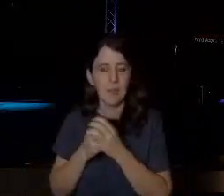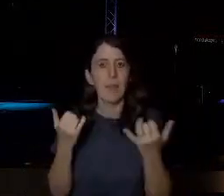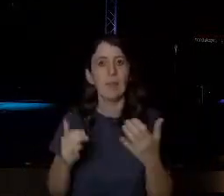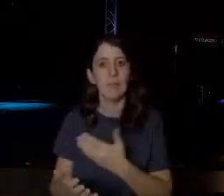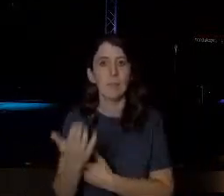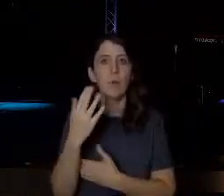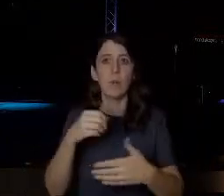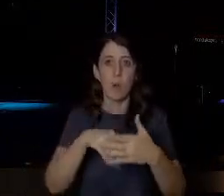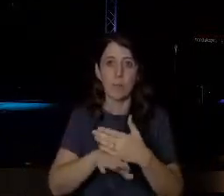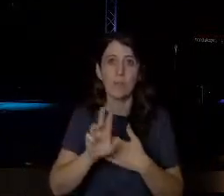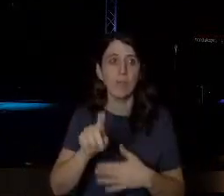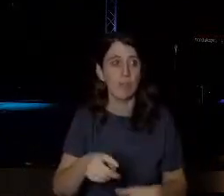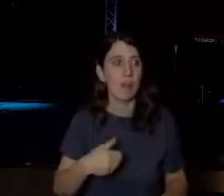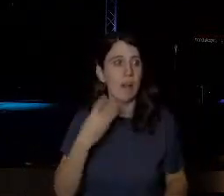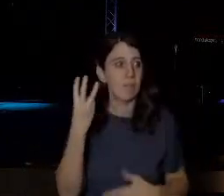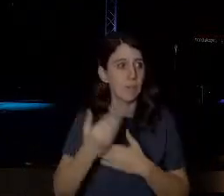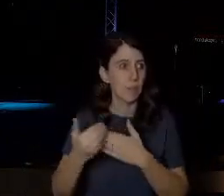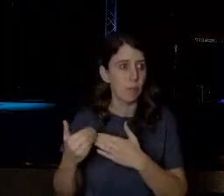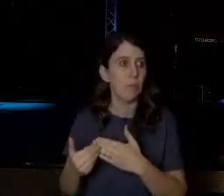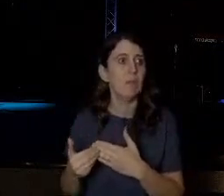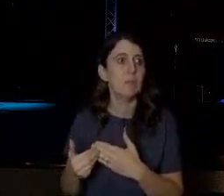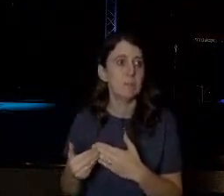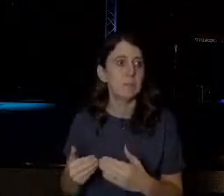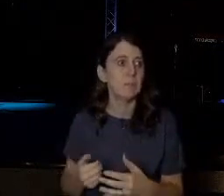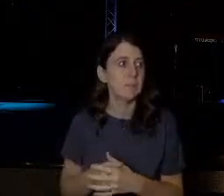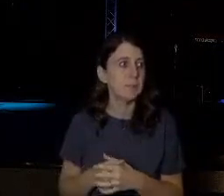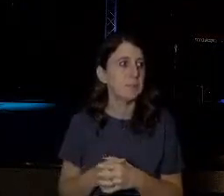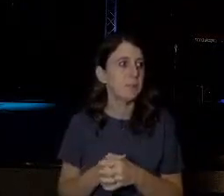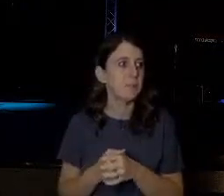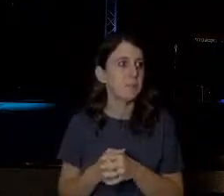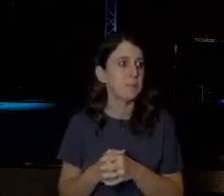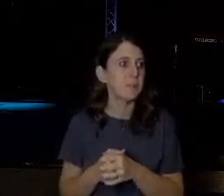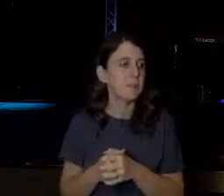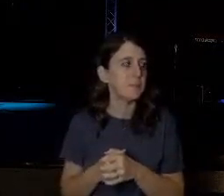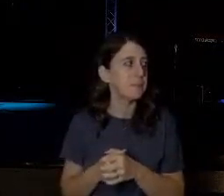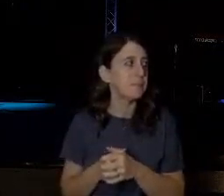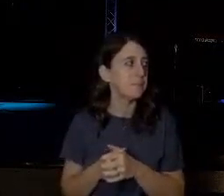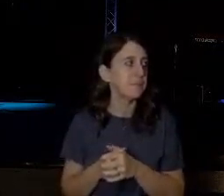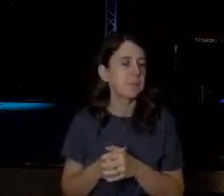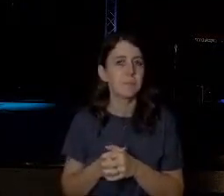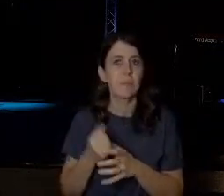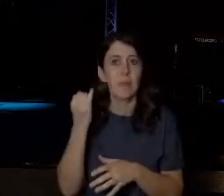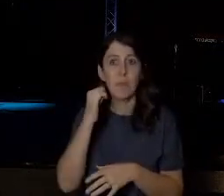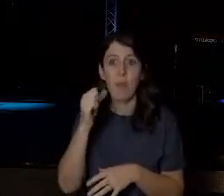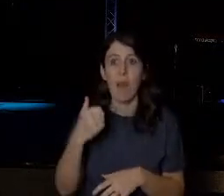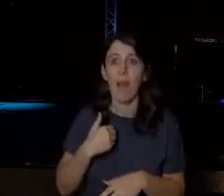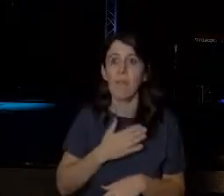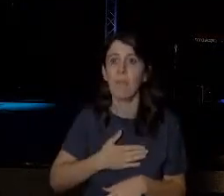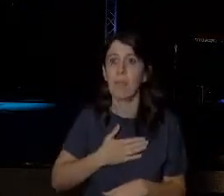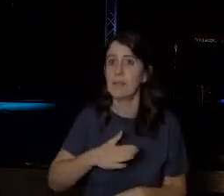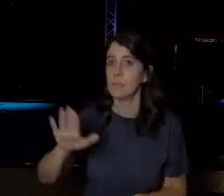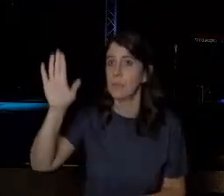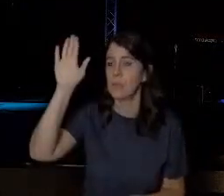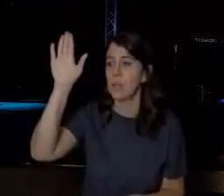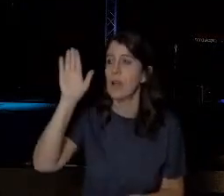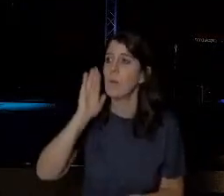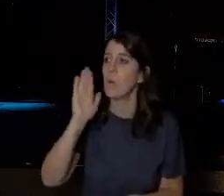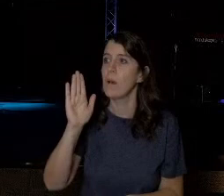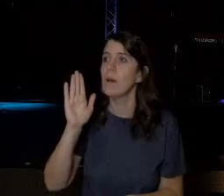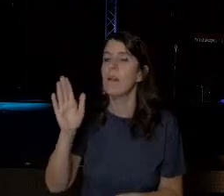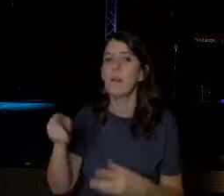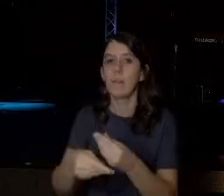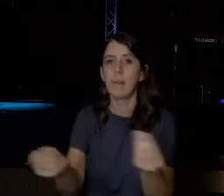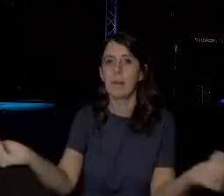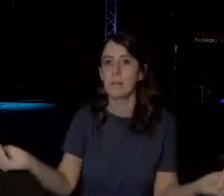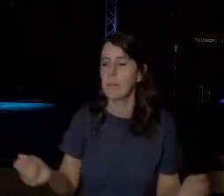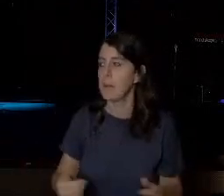should have received some communion elements. If you did not receive communion elements, if you would just raise your hand, and